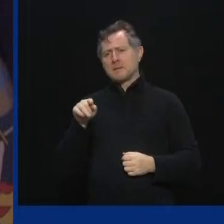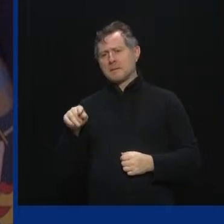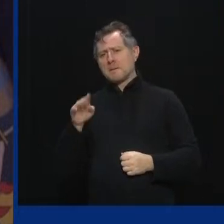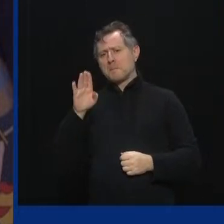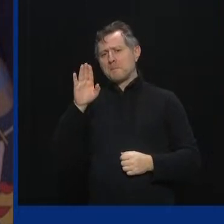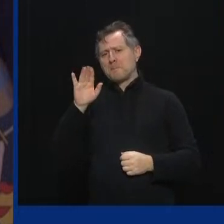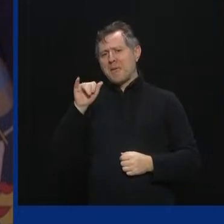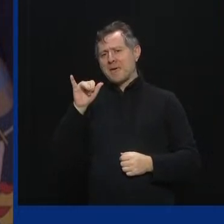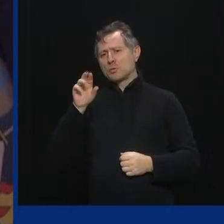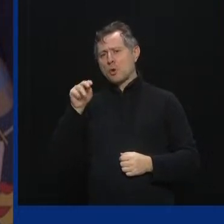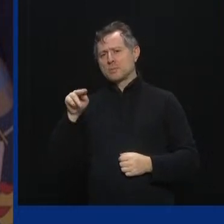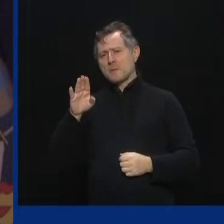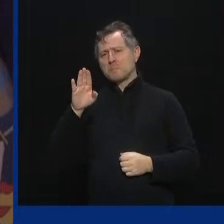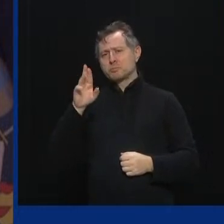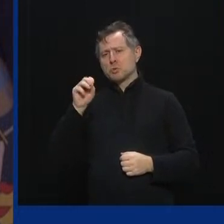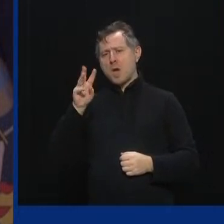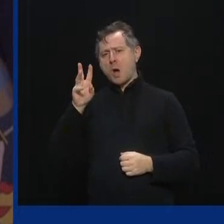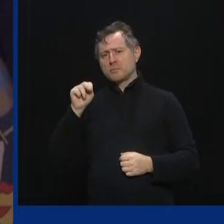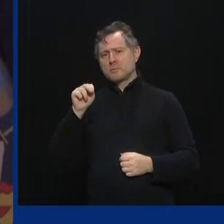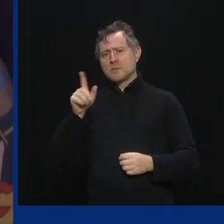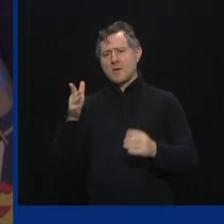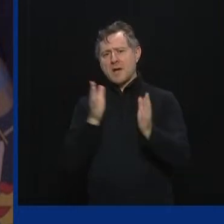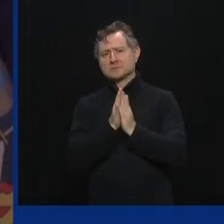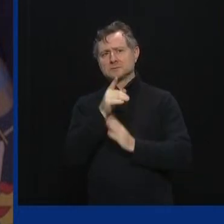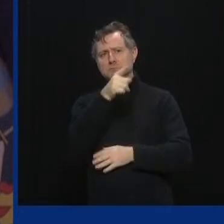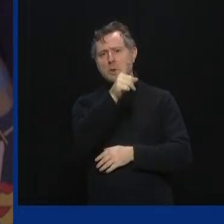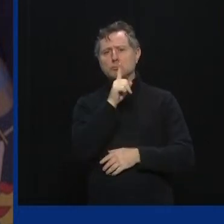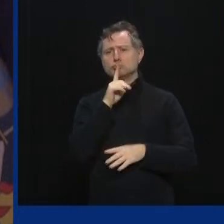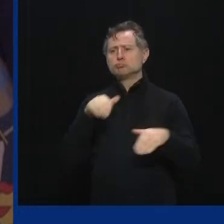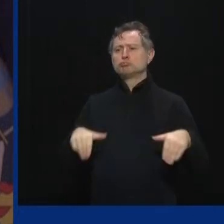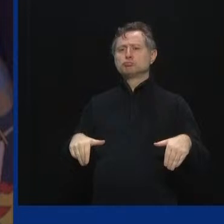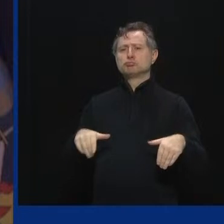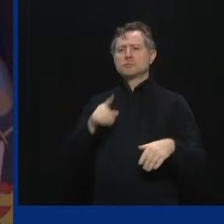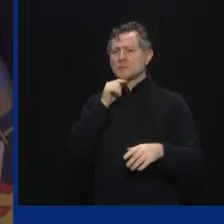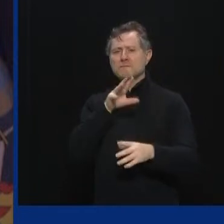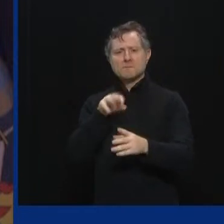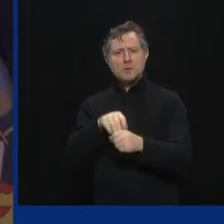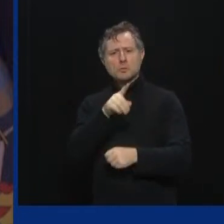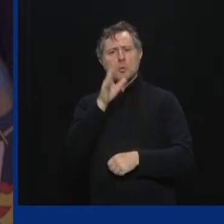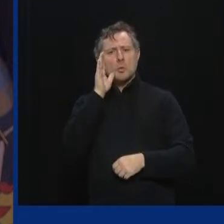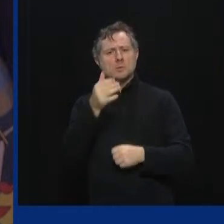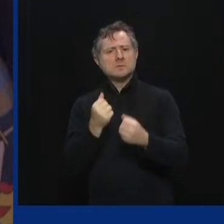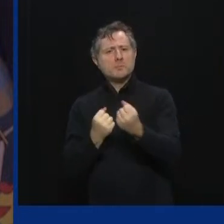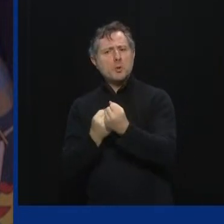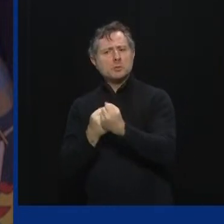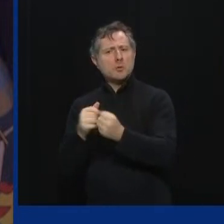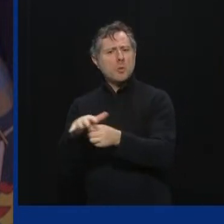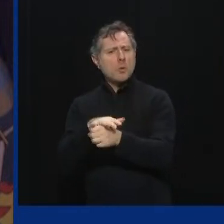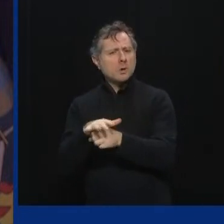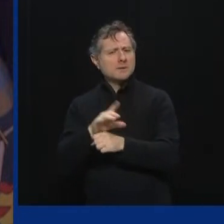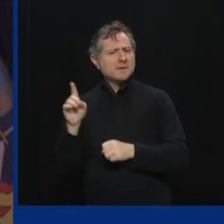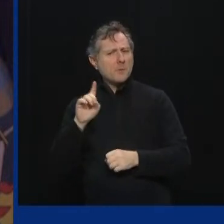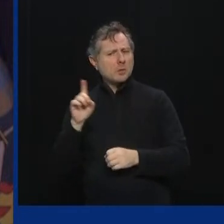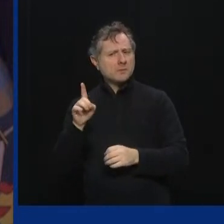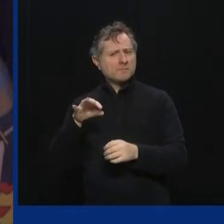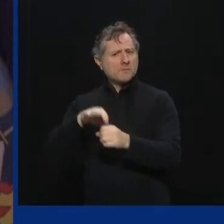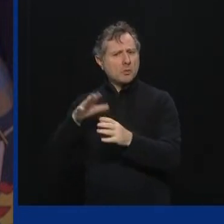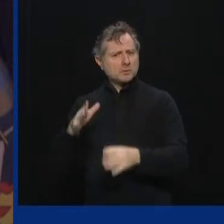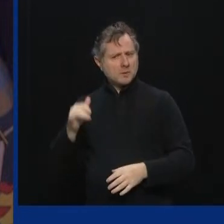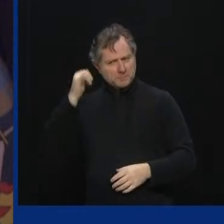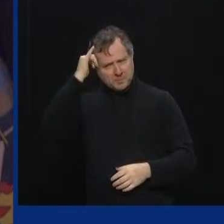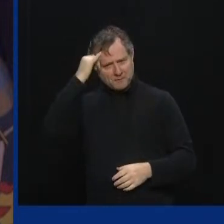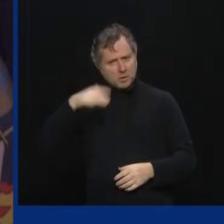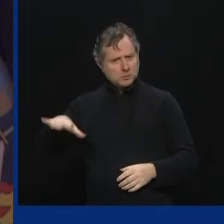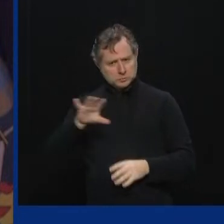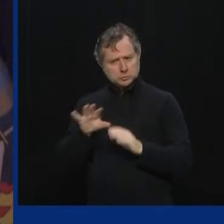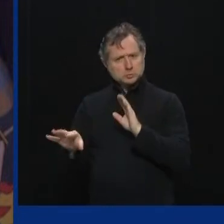this specific race, even as you say you're going to support local parties? The Democratic Party, the Democratic voters of Buffalo chose her